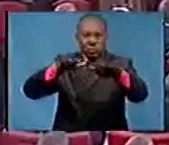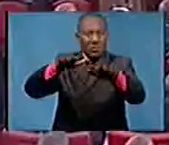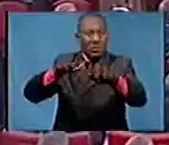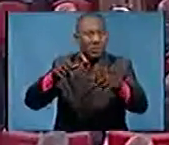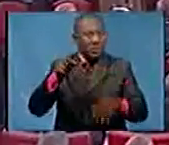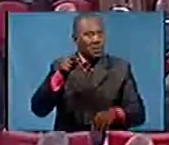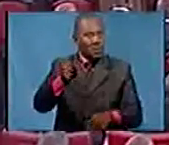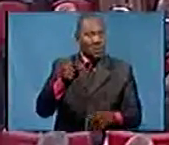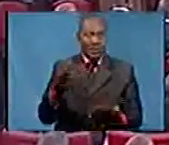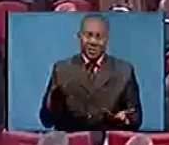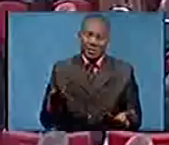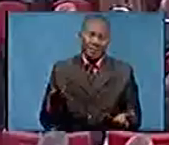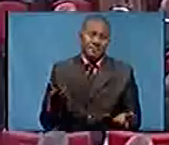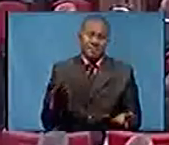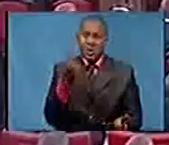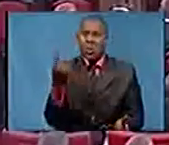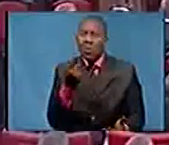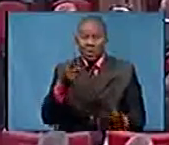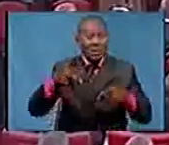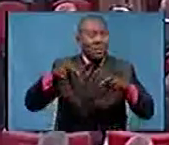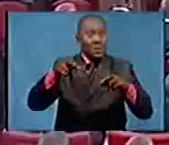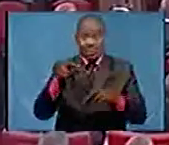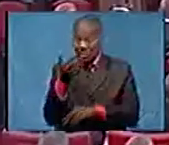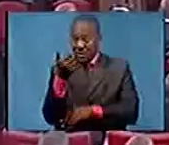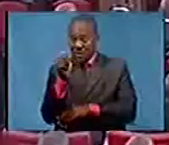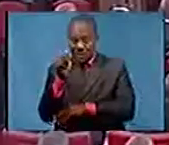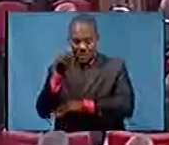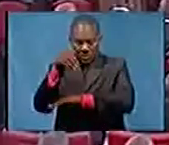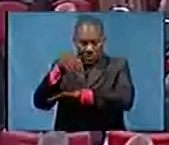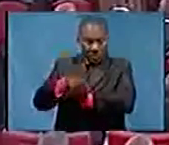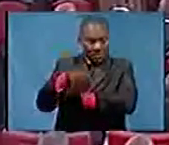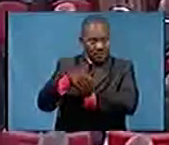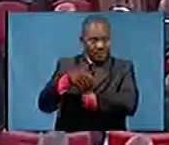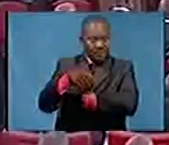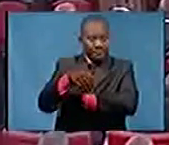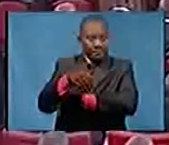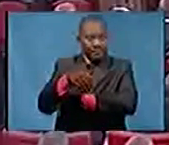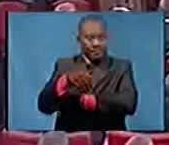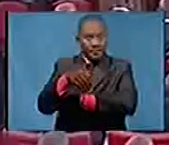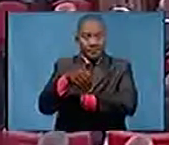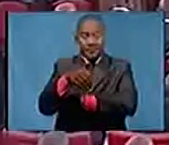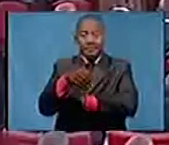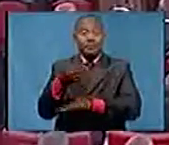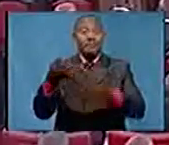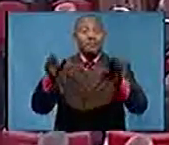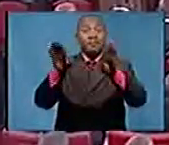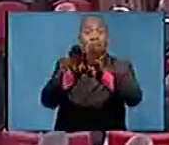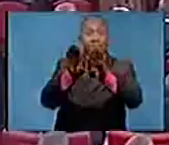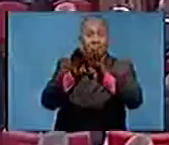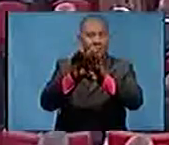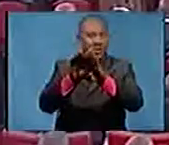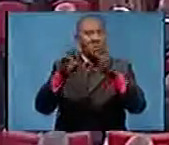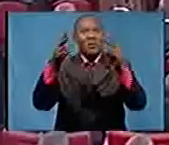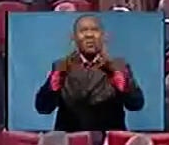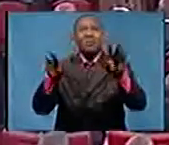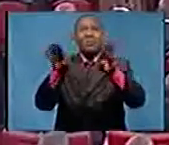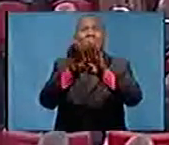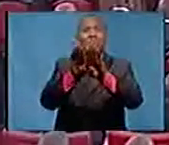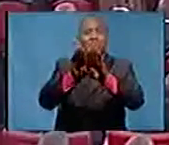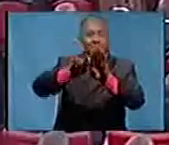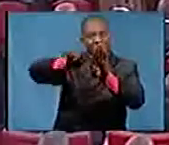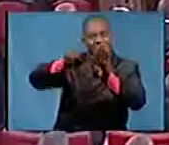national asset. So at 10 p.m., the gates to the village unlocked,